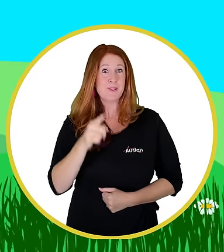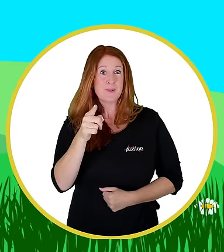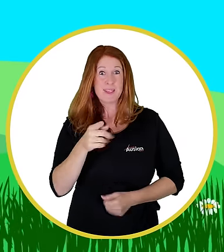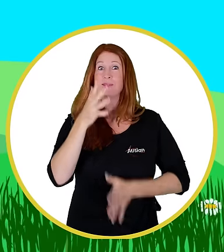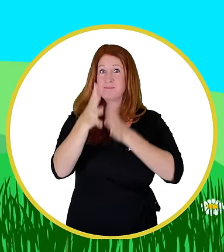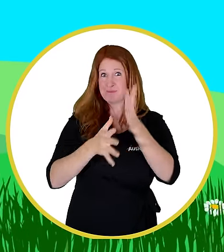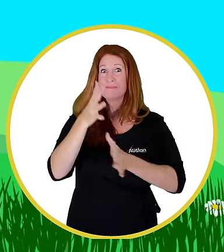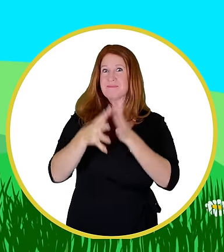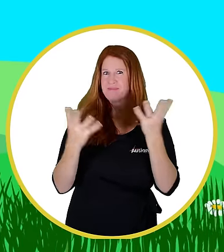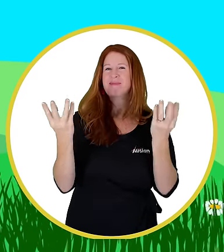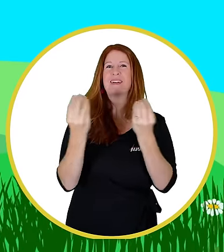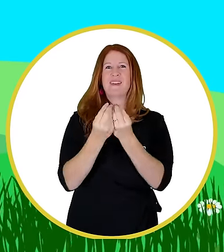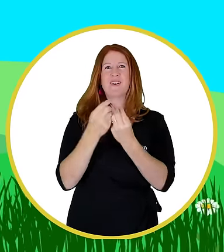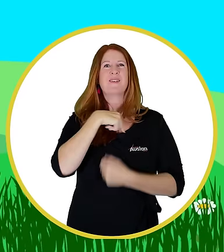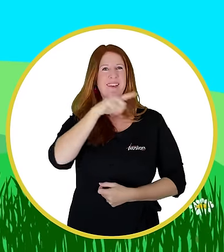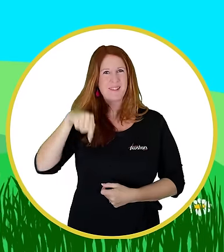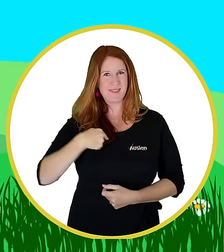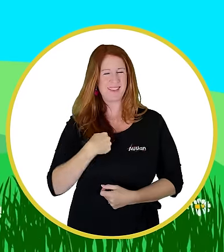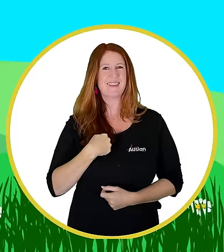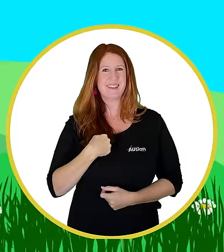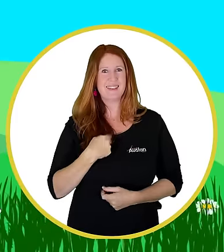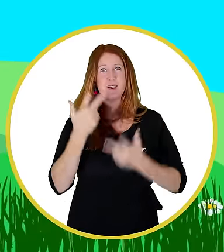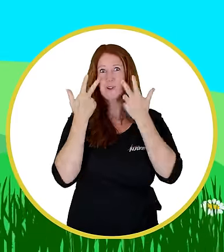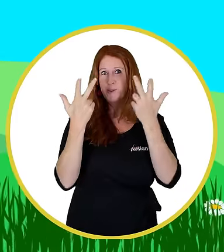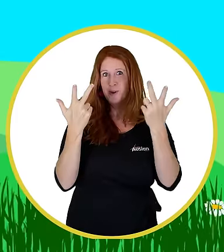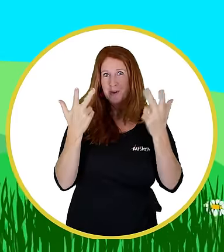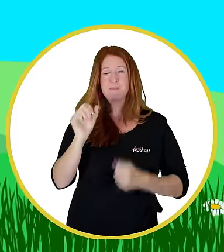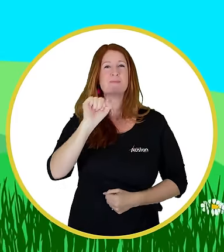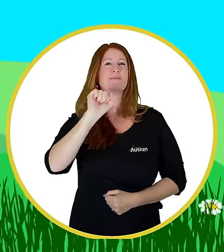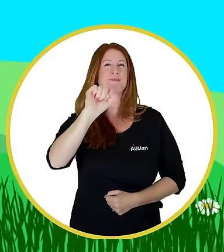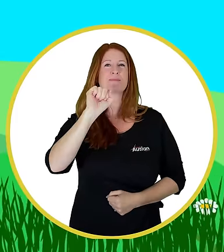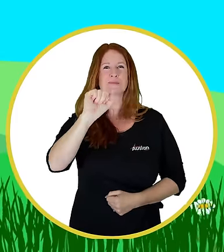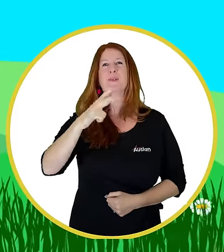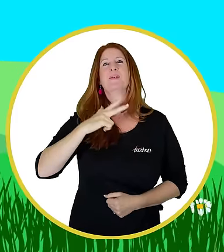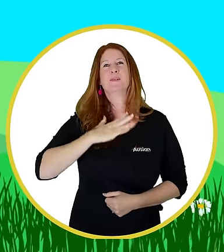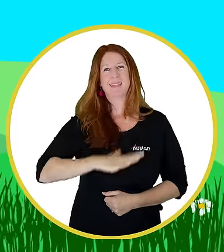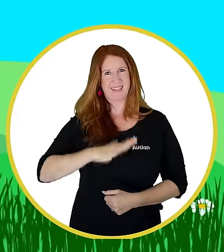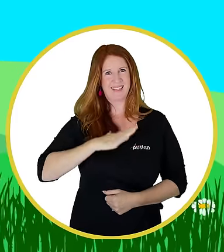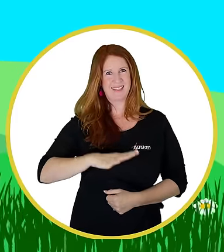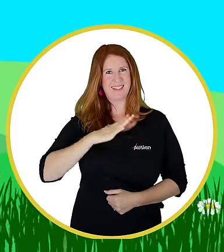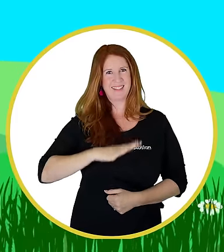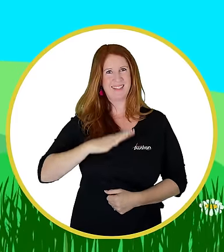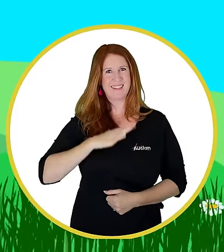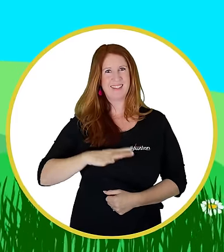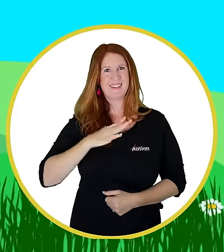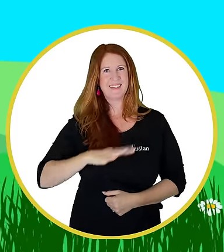You can sign along with me to sign what you